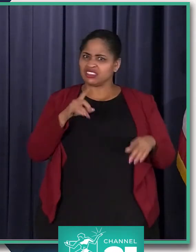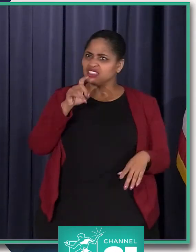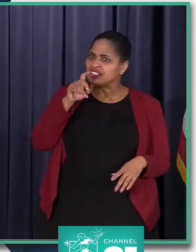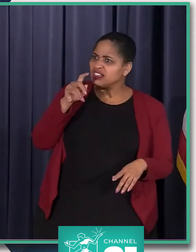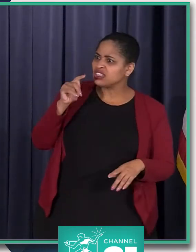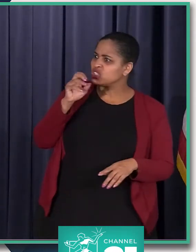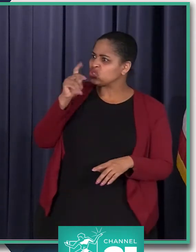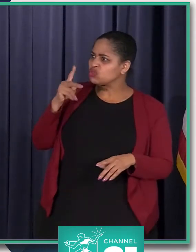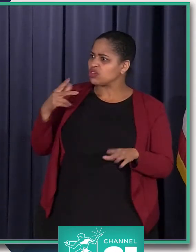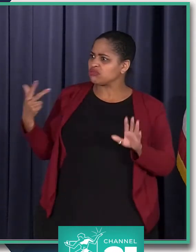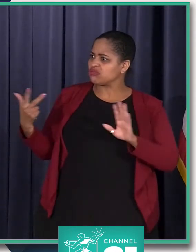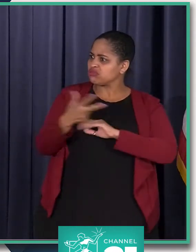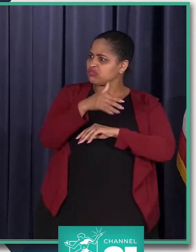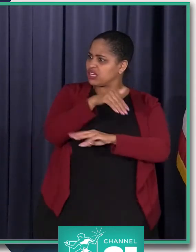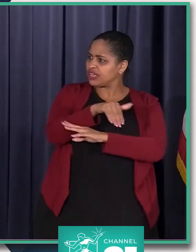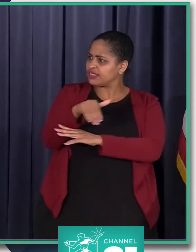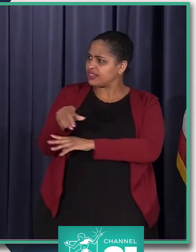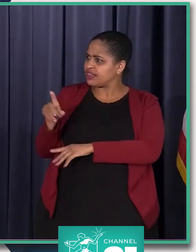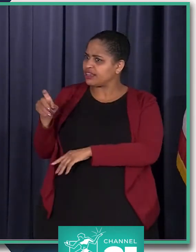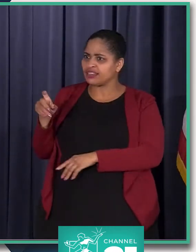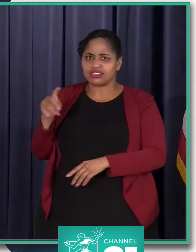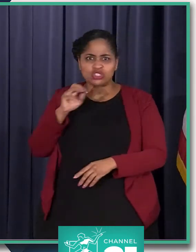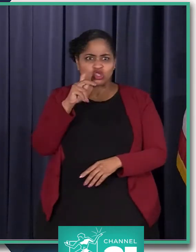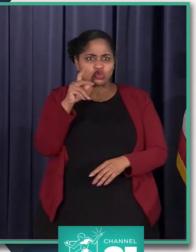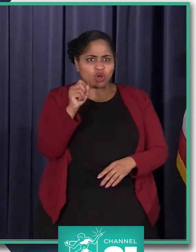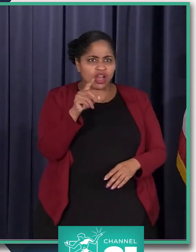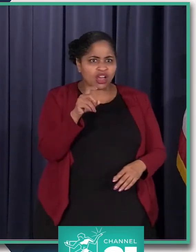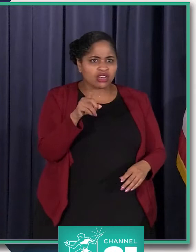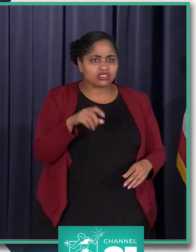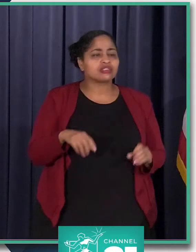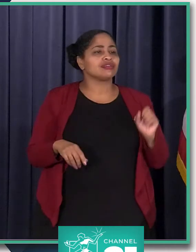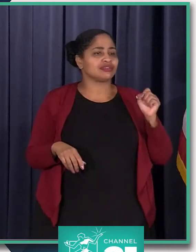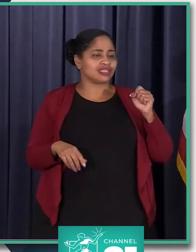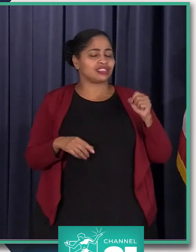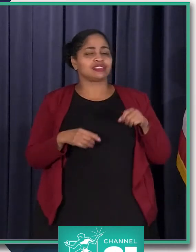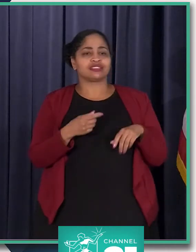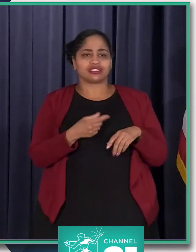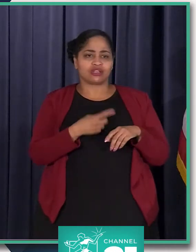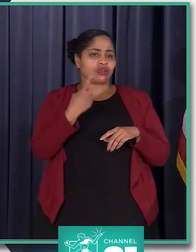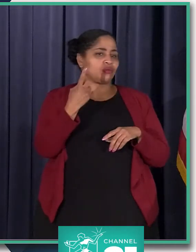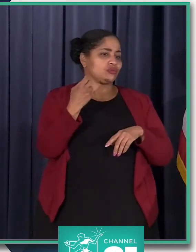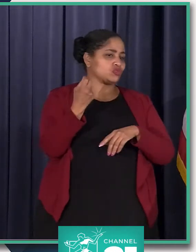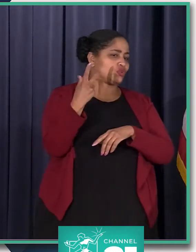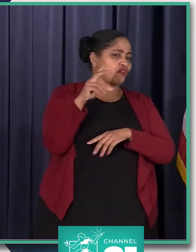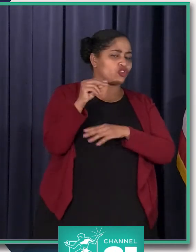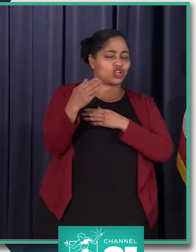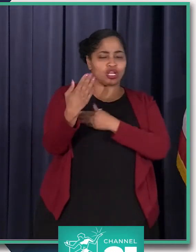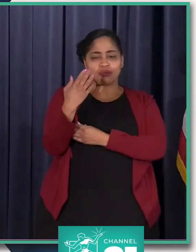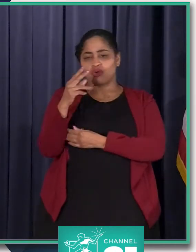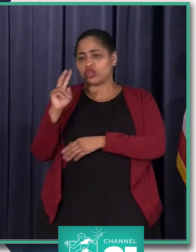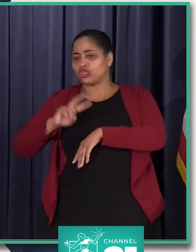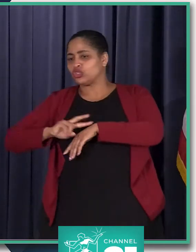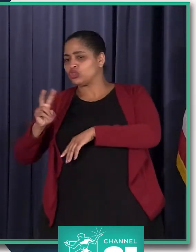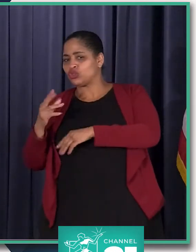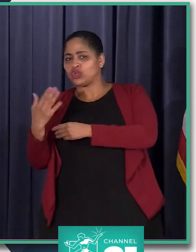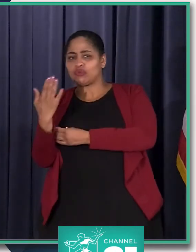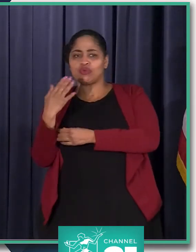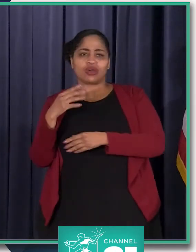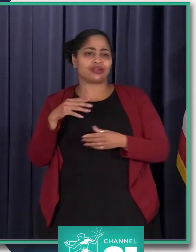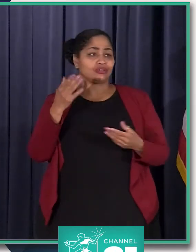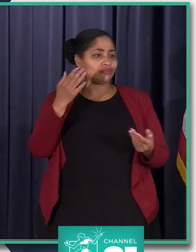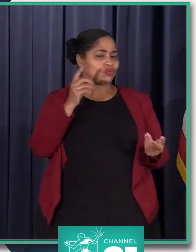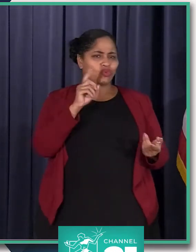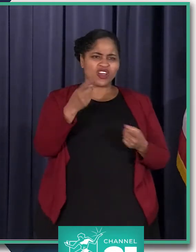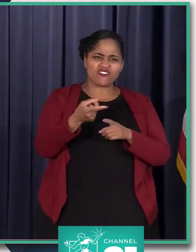down Chicago at night? Yes, 12:30, 1:30, 2 o'clock in the morning. Where are they coming from, do you